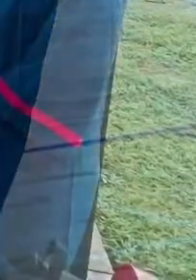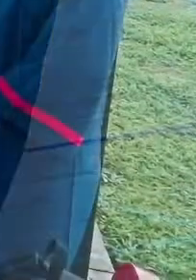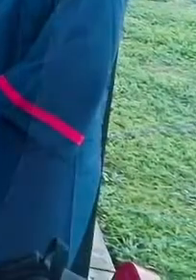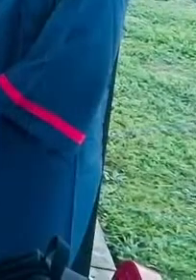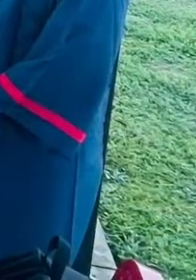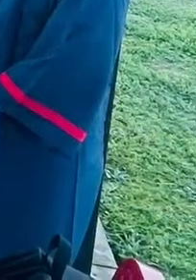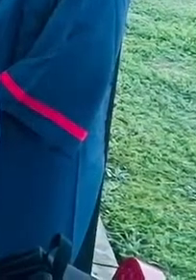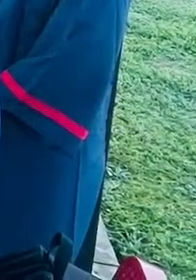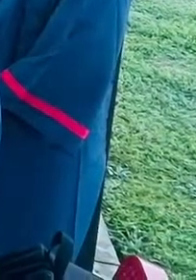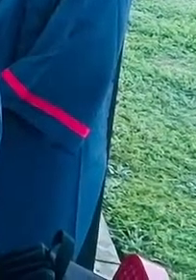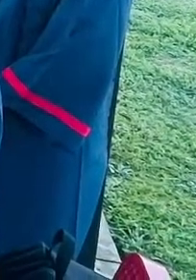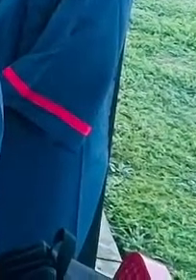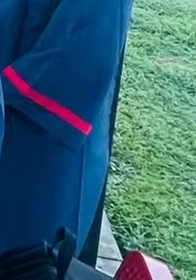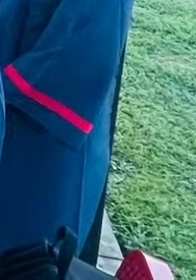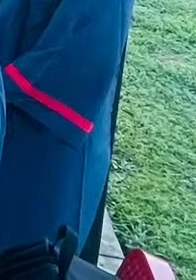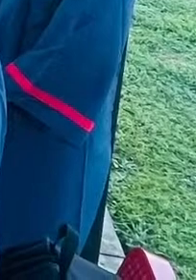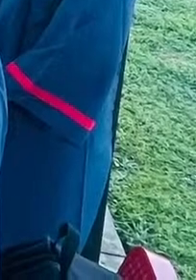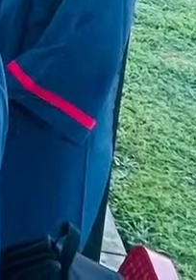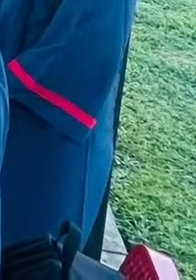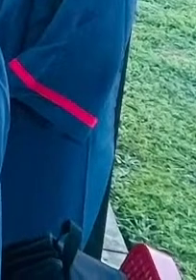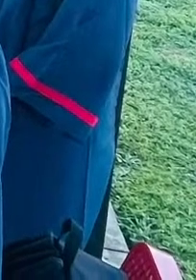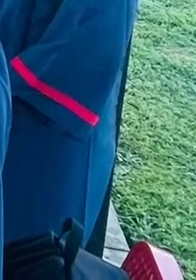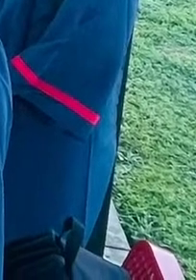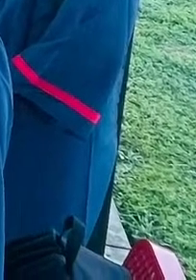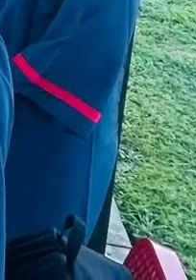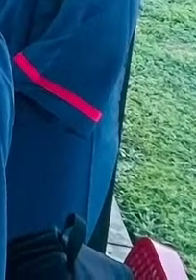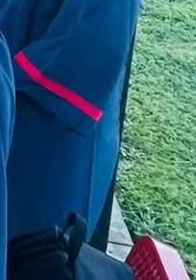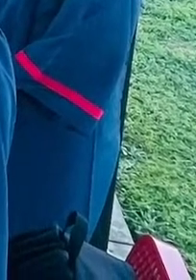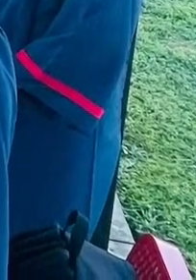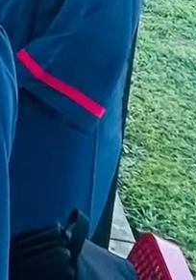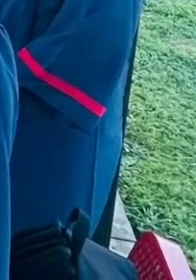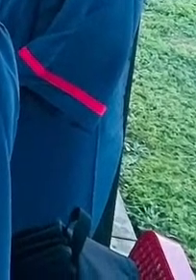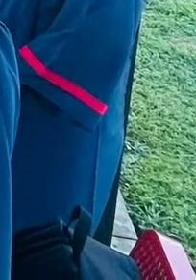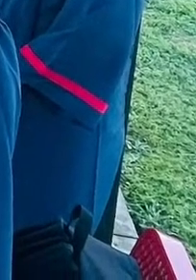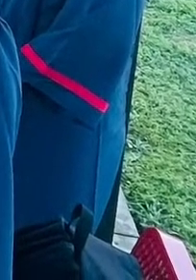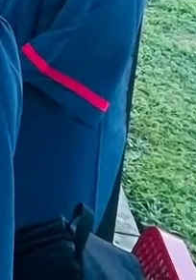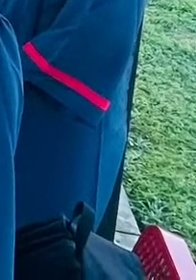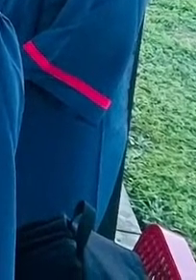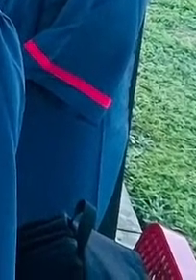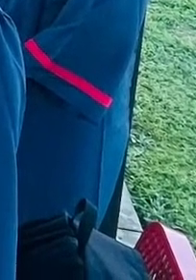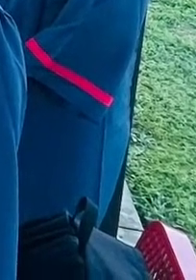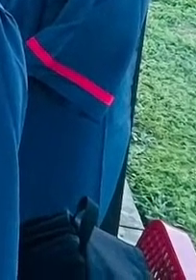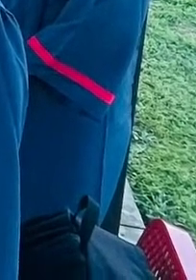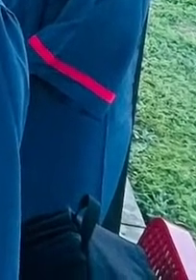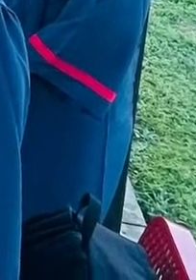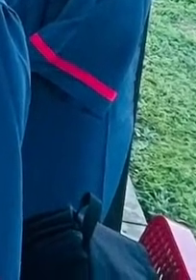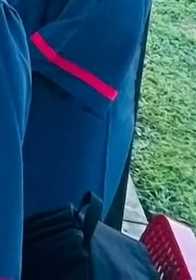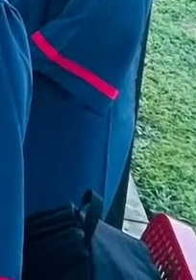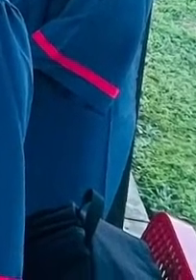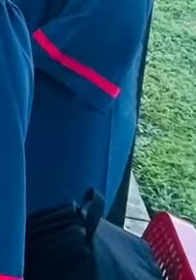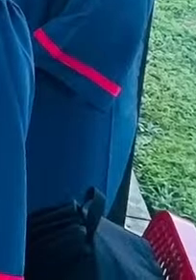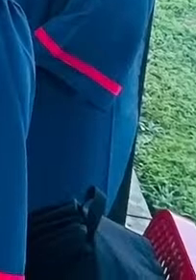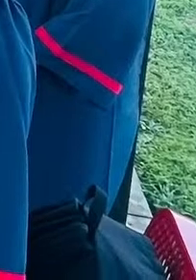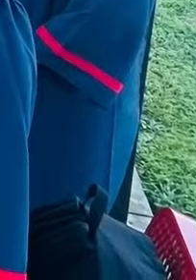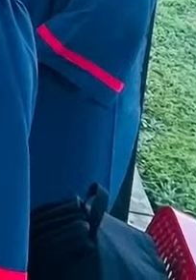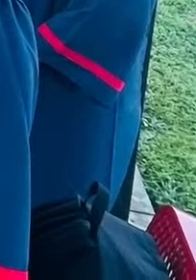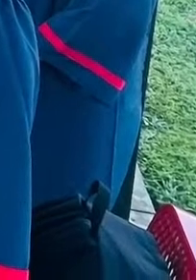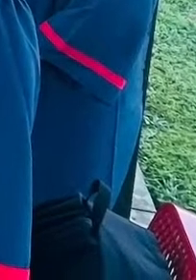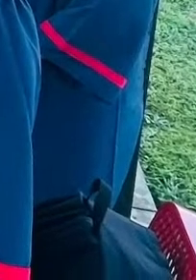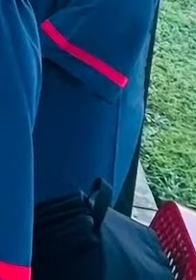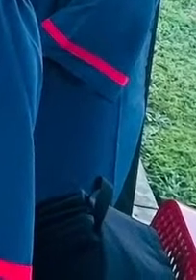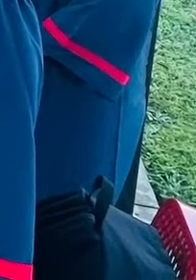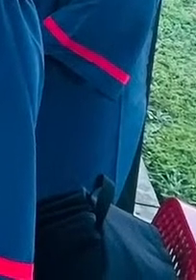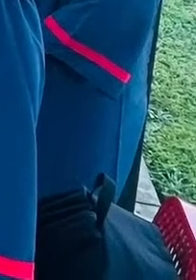my taxi cab. Everybody's looking at me now, like, who's that chick that's rocking kicks? She gotta be from out of